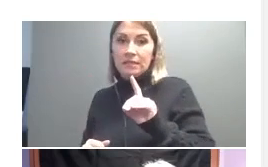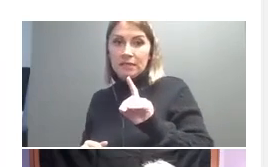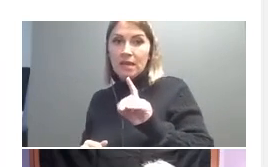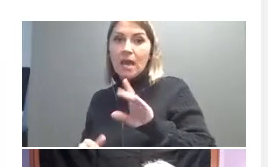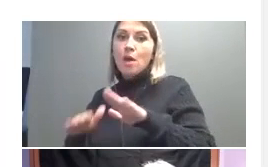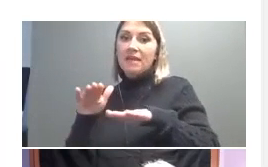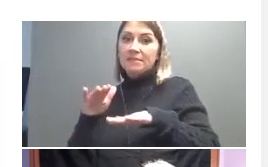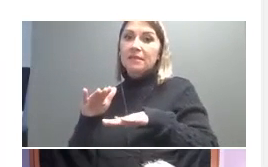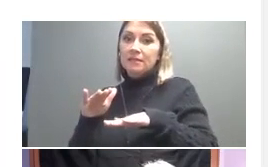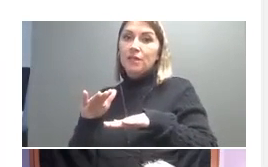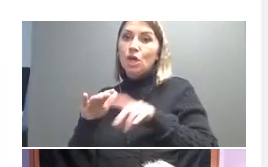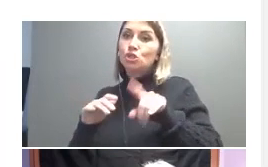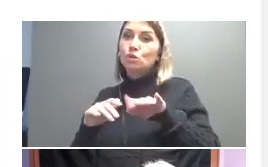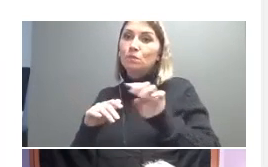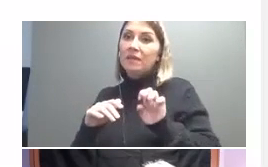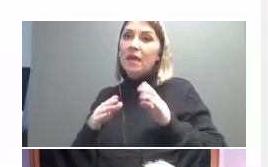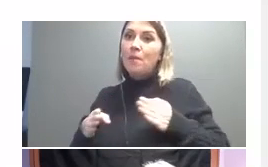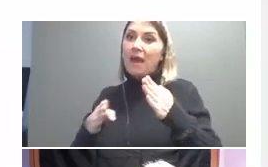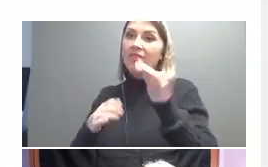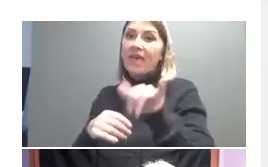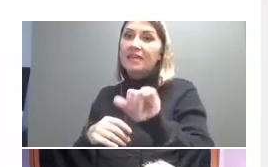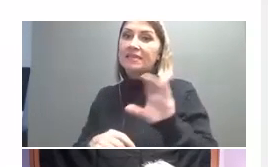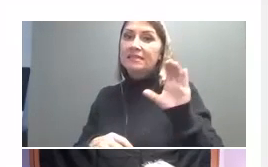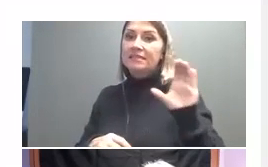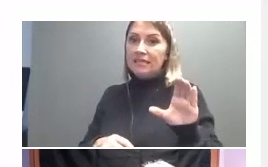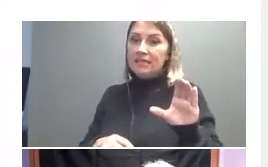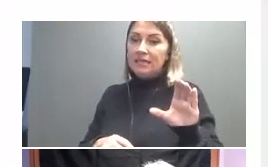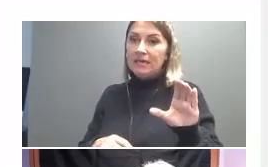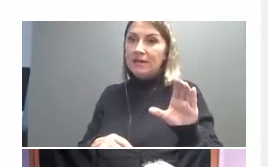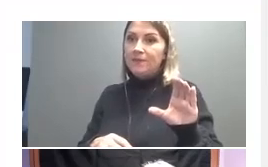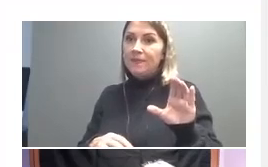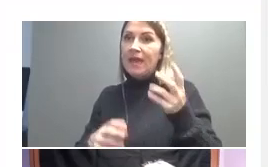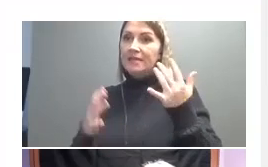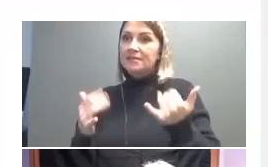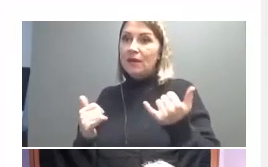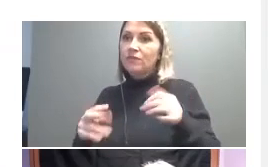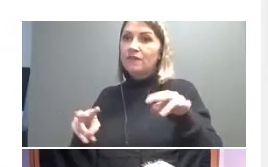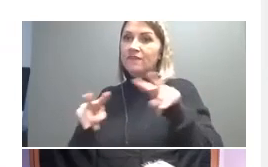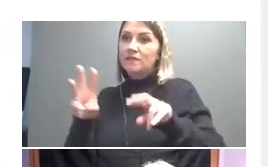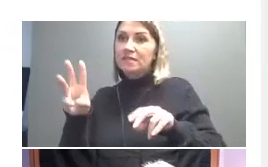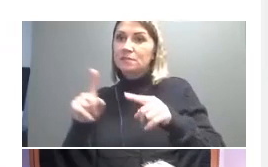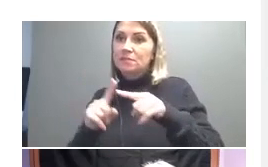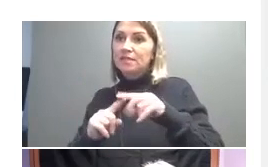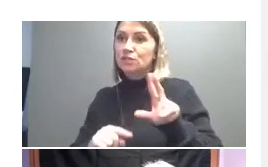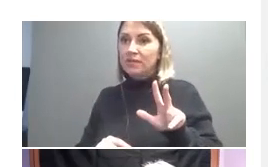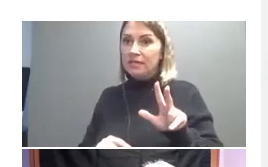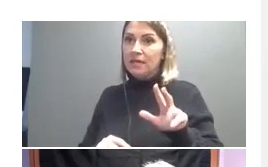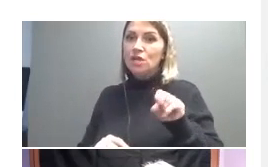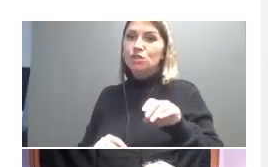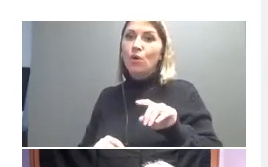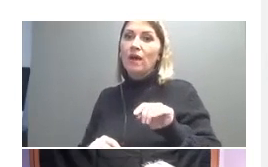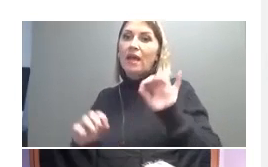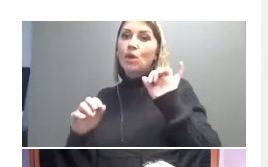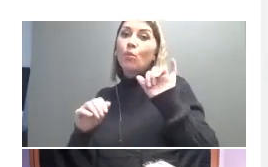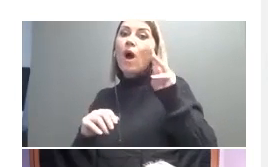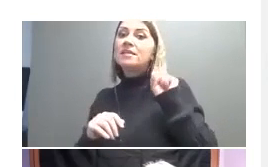basically should be a path that is C, that has the current value of 6 plus 3. So D's initial value was 10